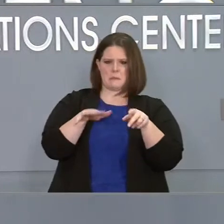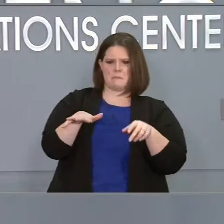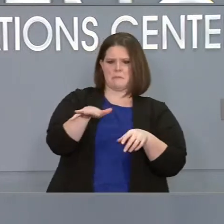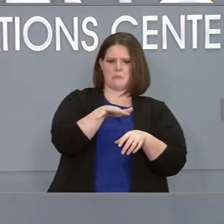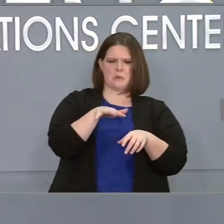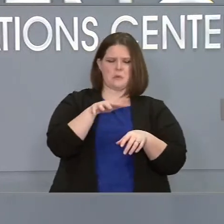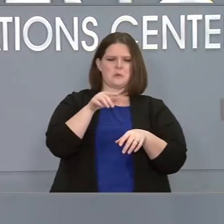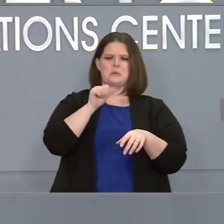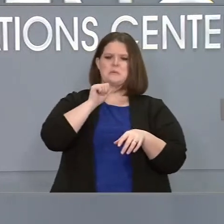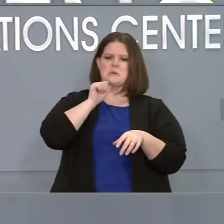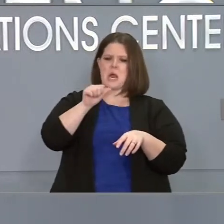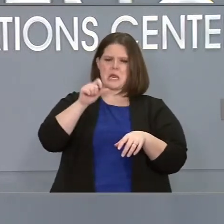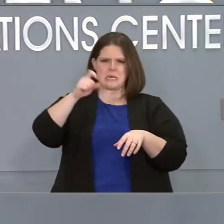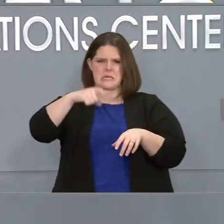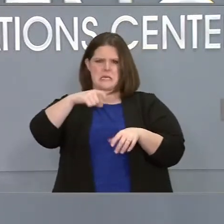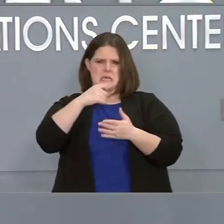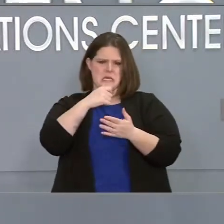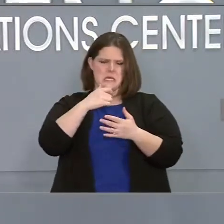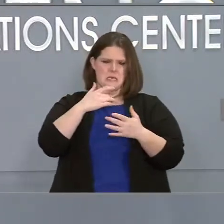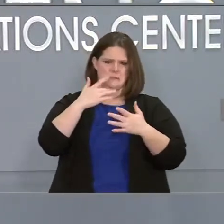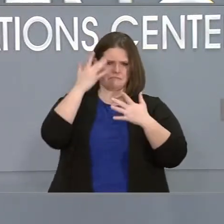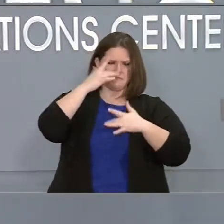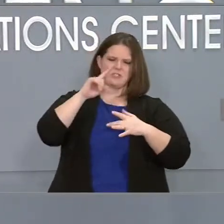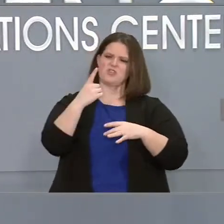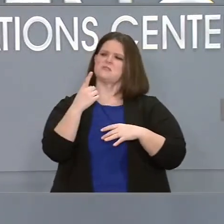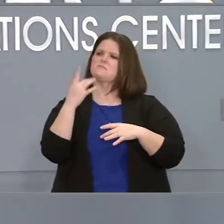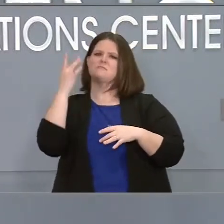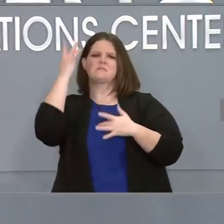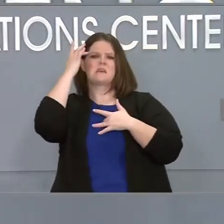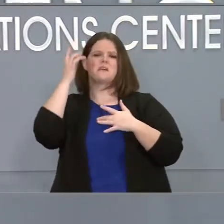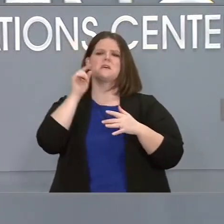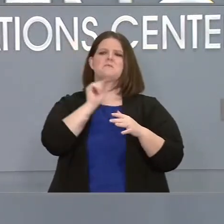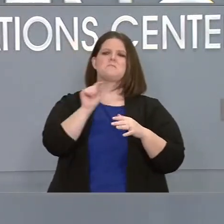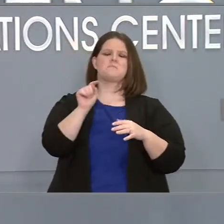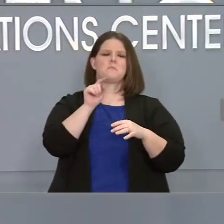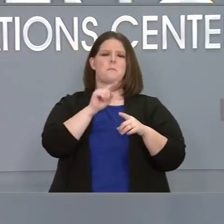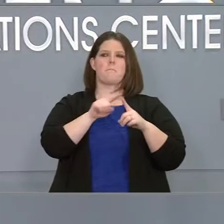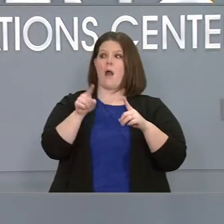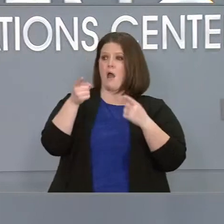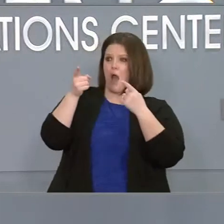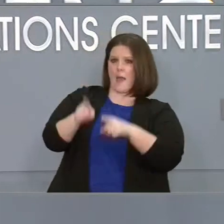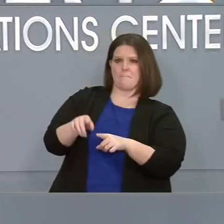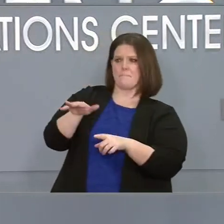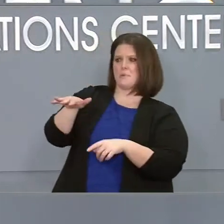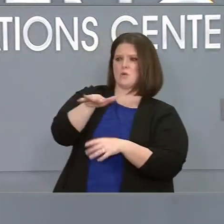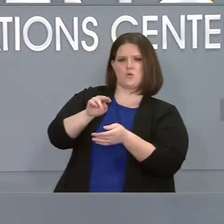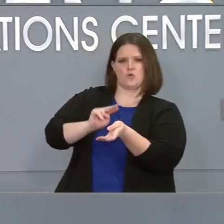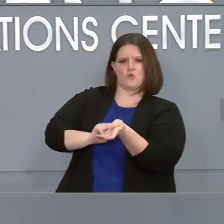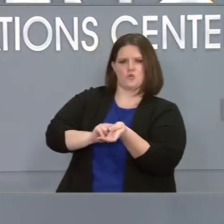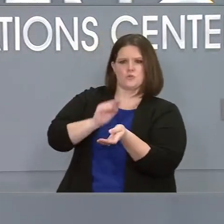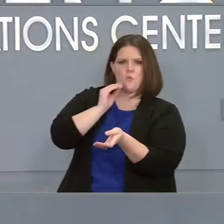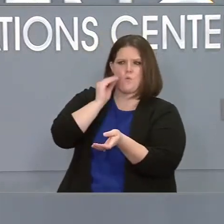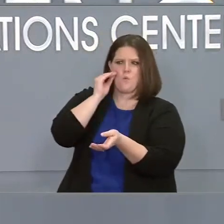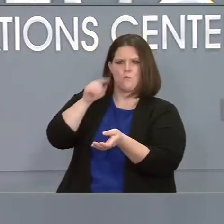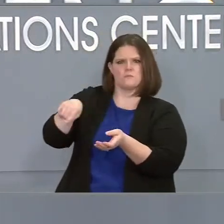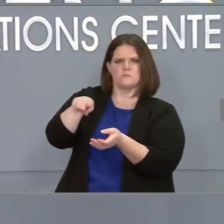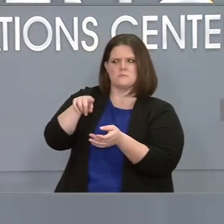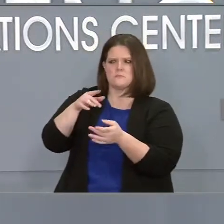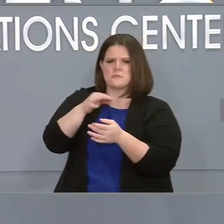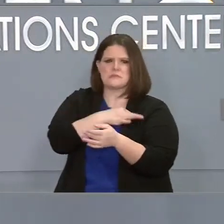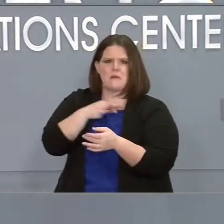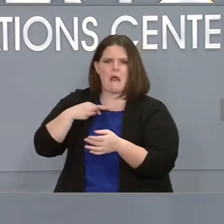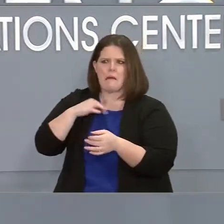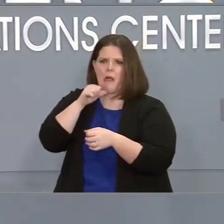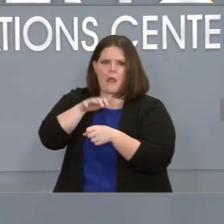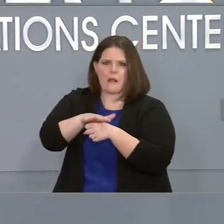hospital care, but that staffing shortages in nursing homes and other facilities are causing basically